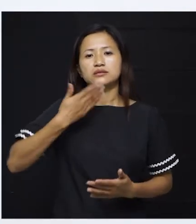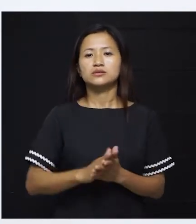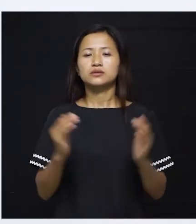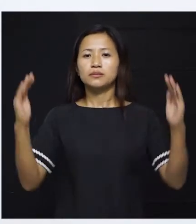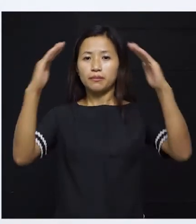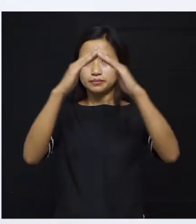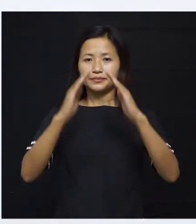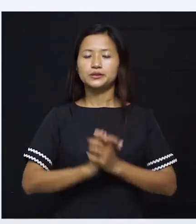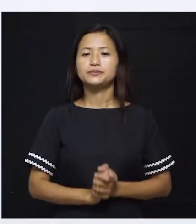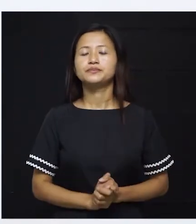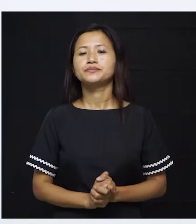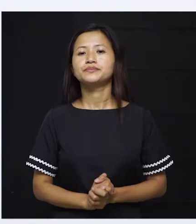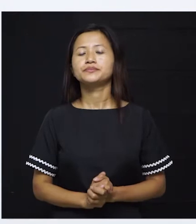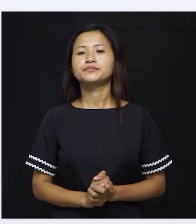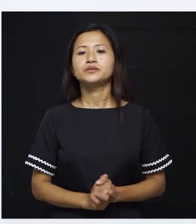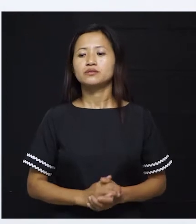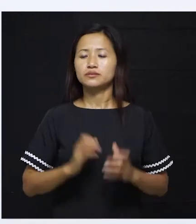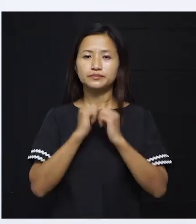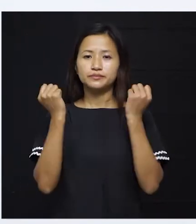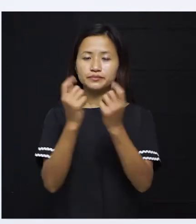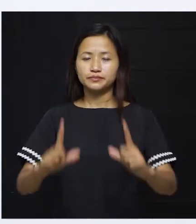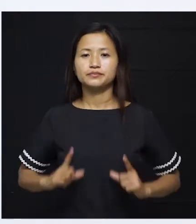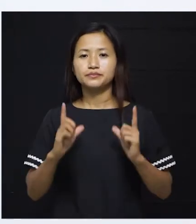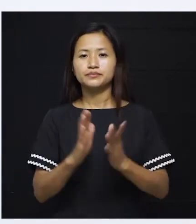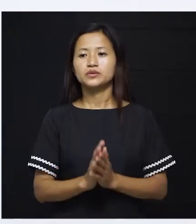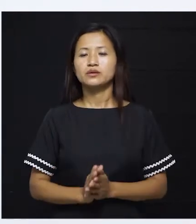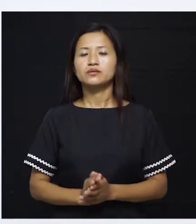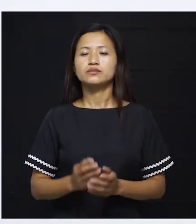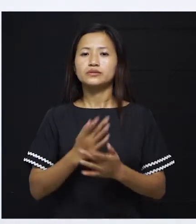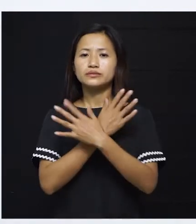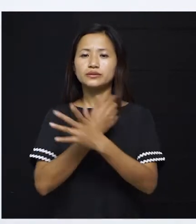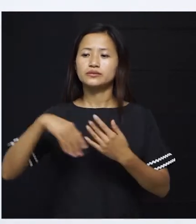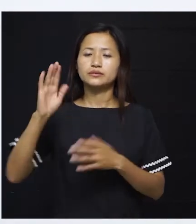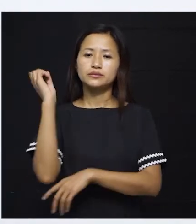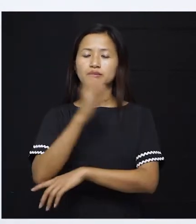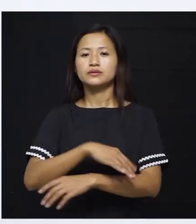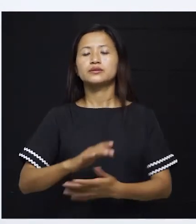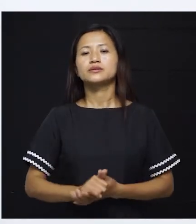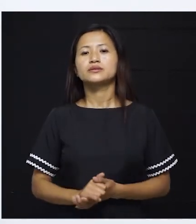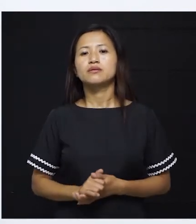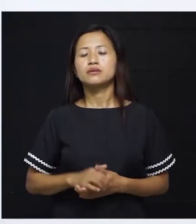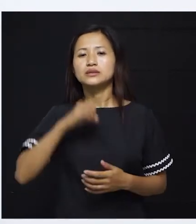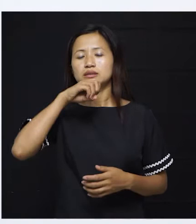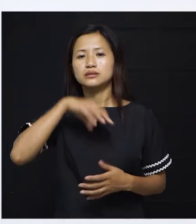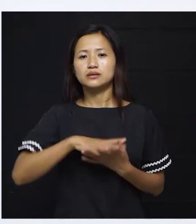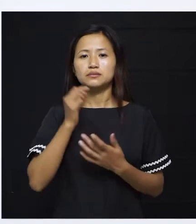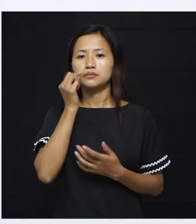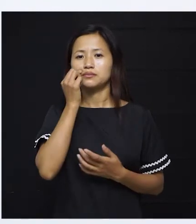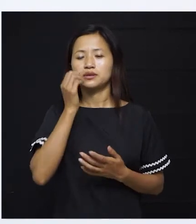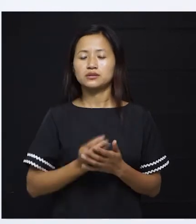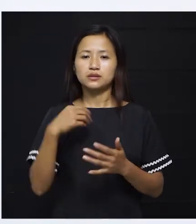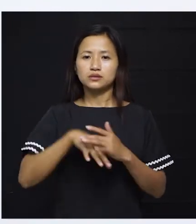okay? So that is the social life. And on the rest days, whenever there is a rest days, the young boys, they